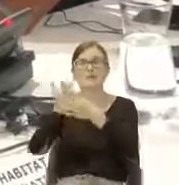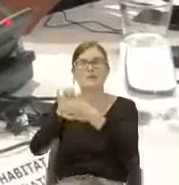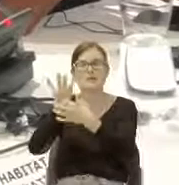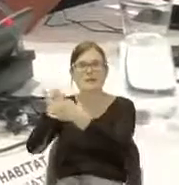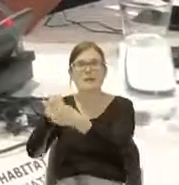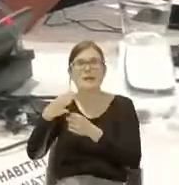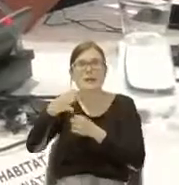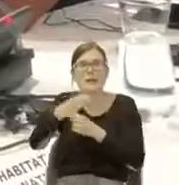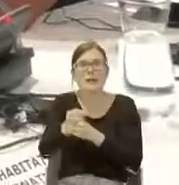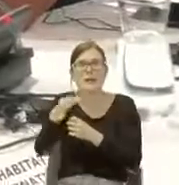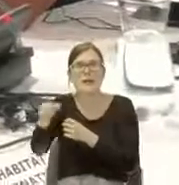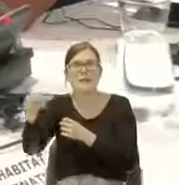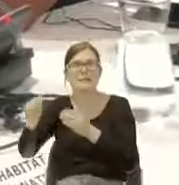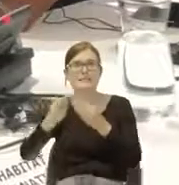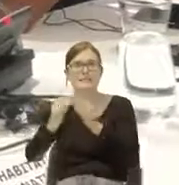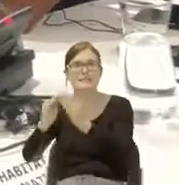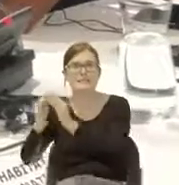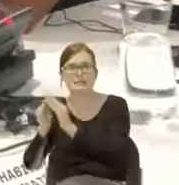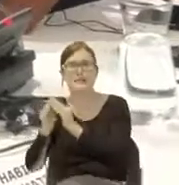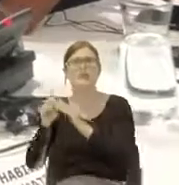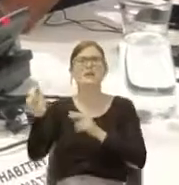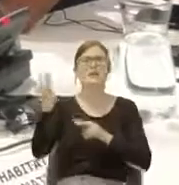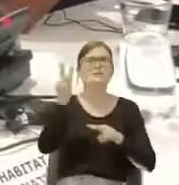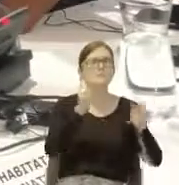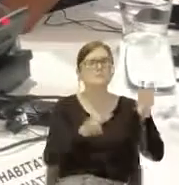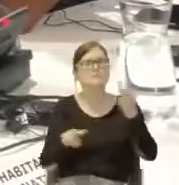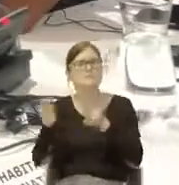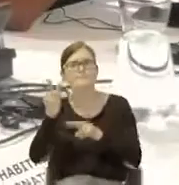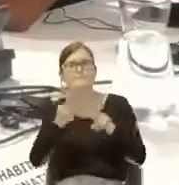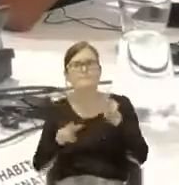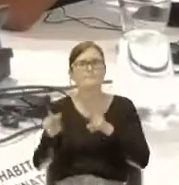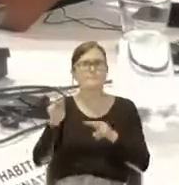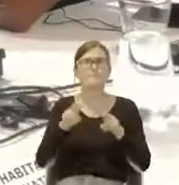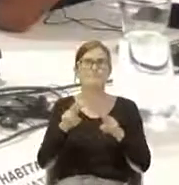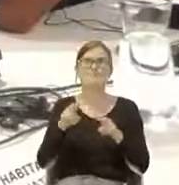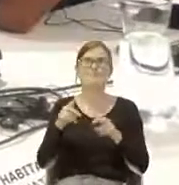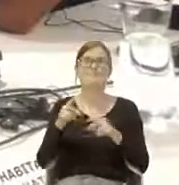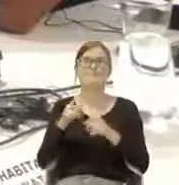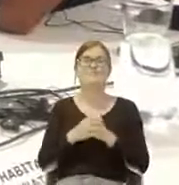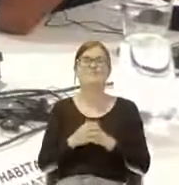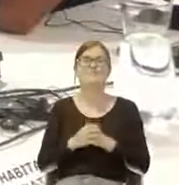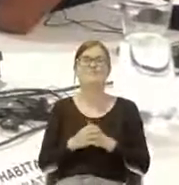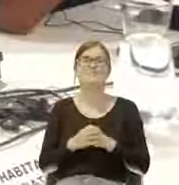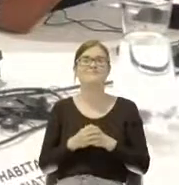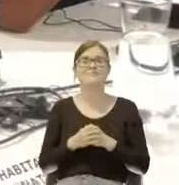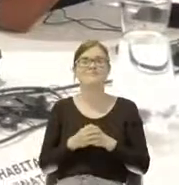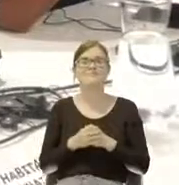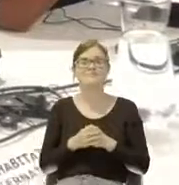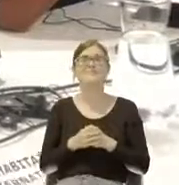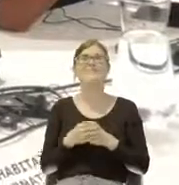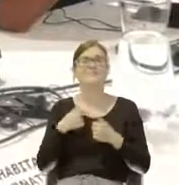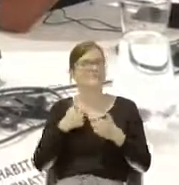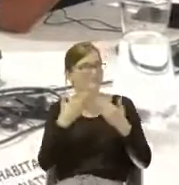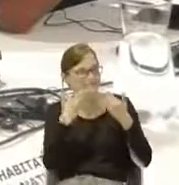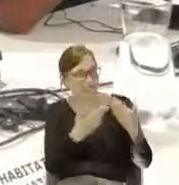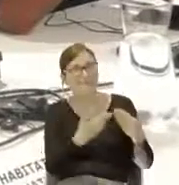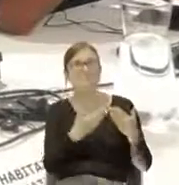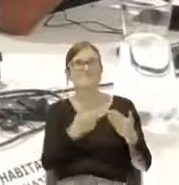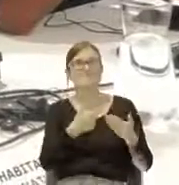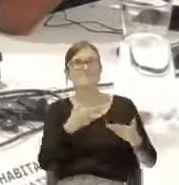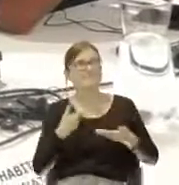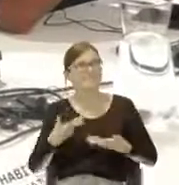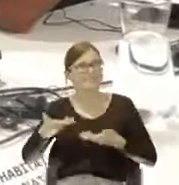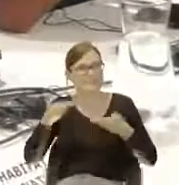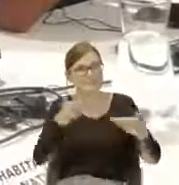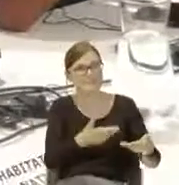very fruitful. Thank you for joining us. Thank you so much, Emilia, and always a pleasure. First of